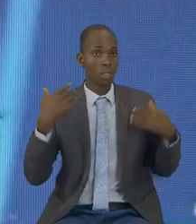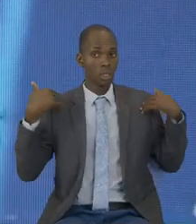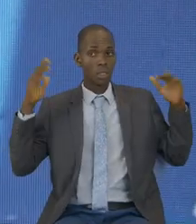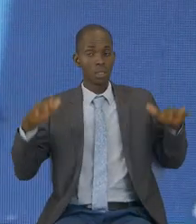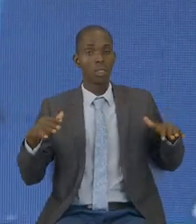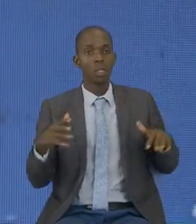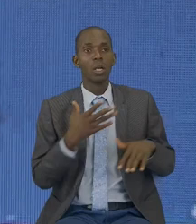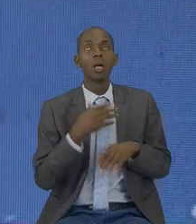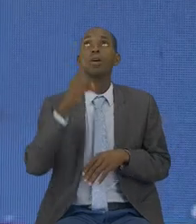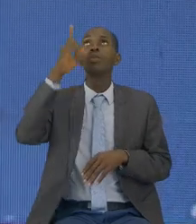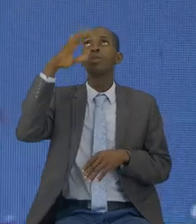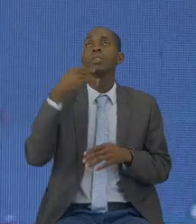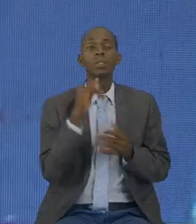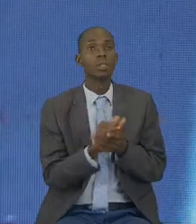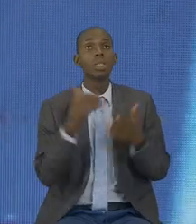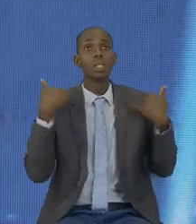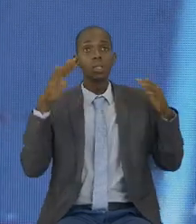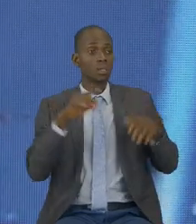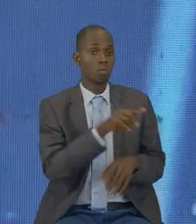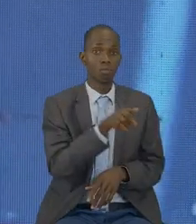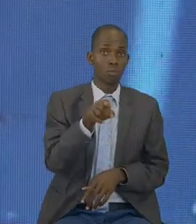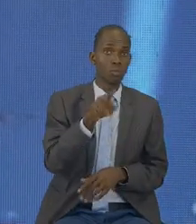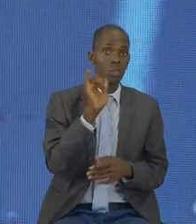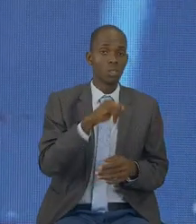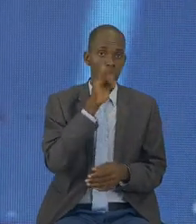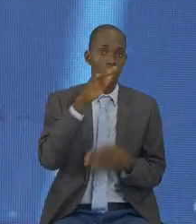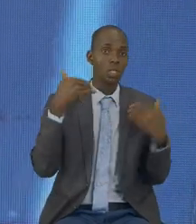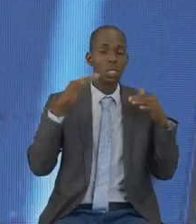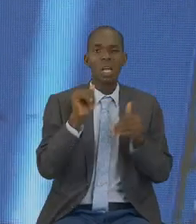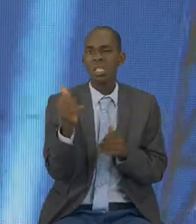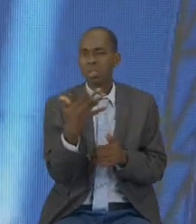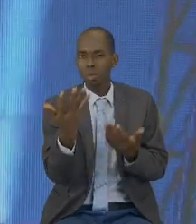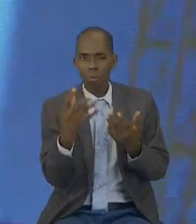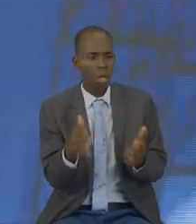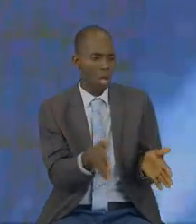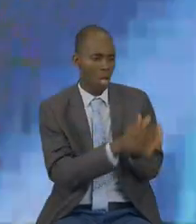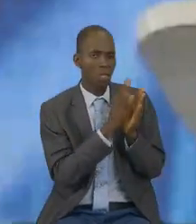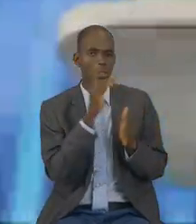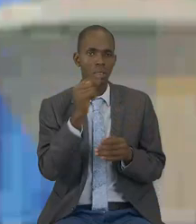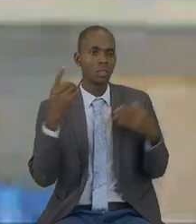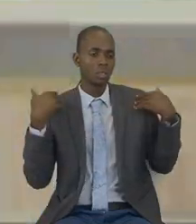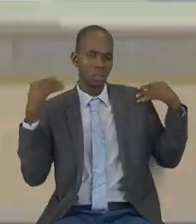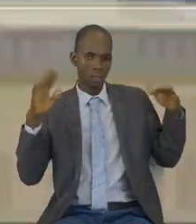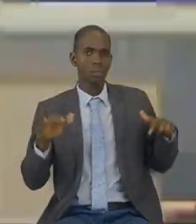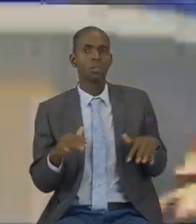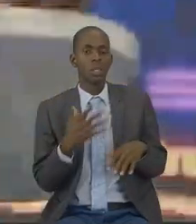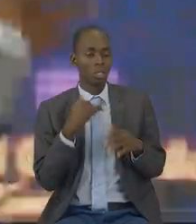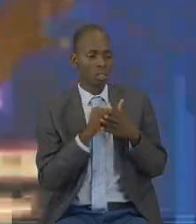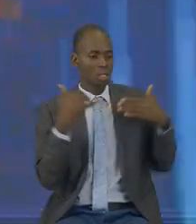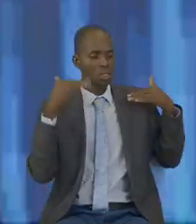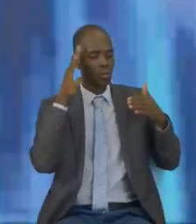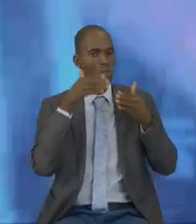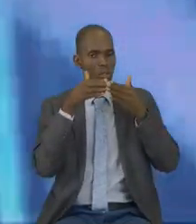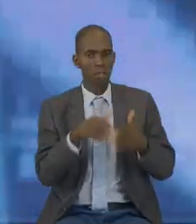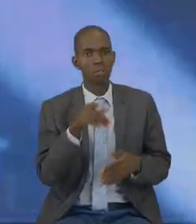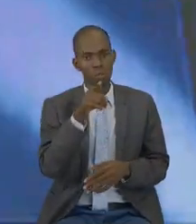that the angel, anything you need, you can communicate with him, and he will lead you there. But as for